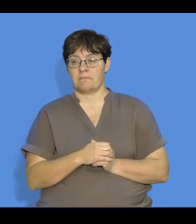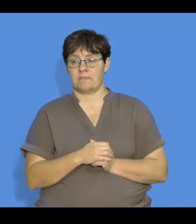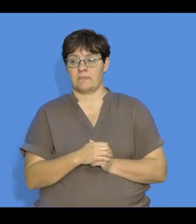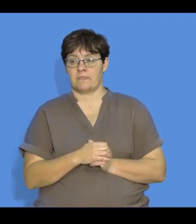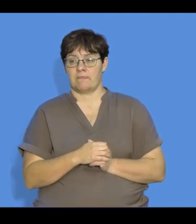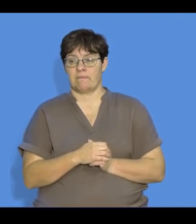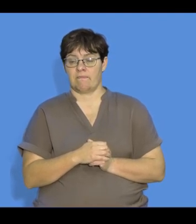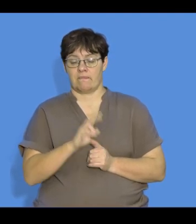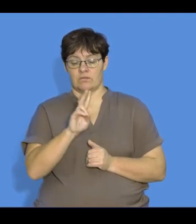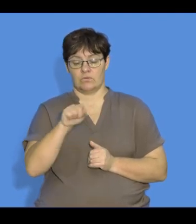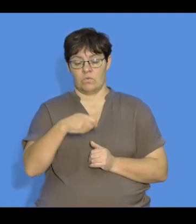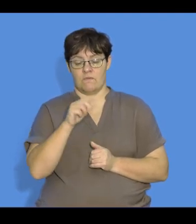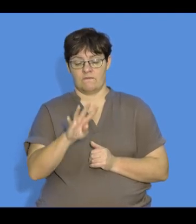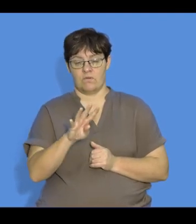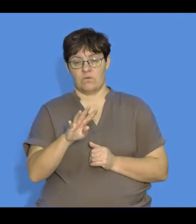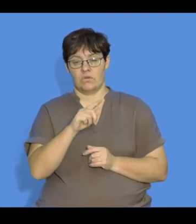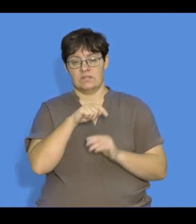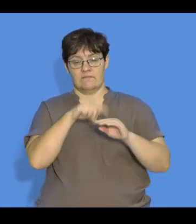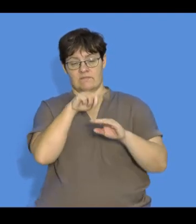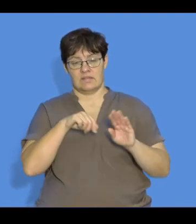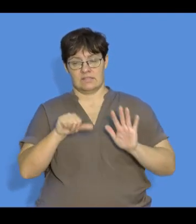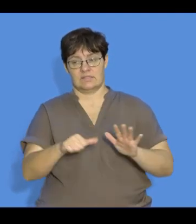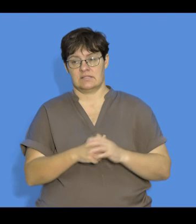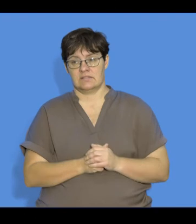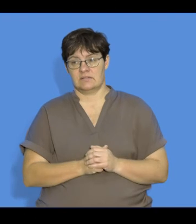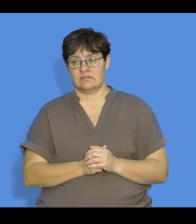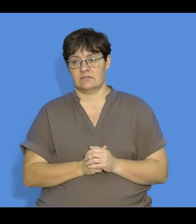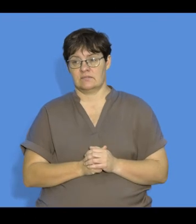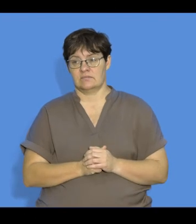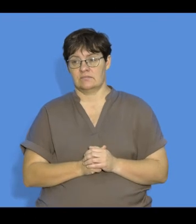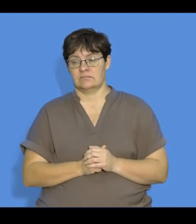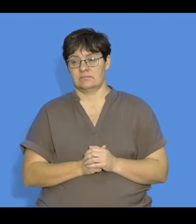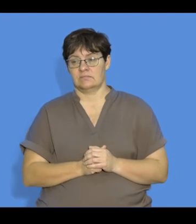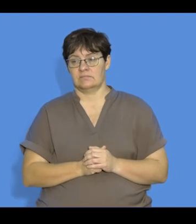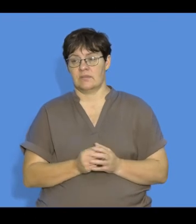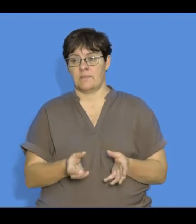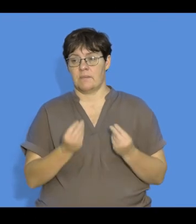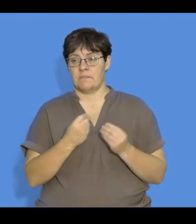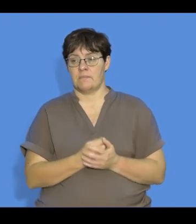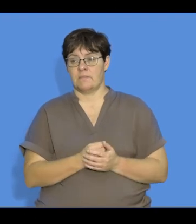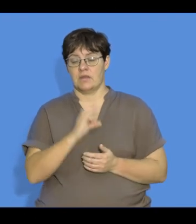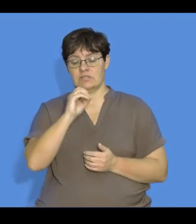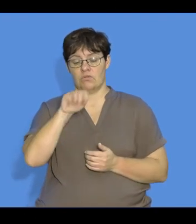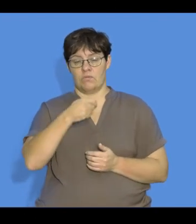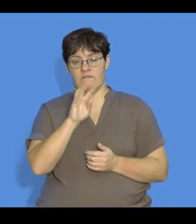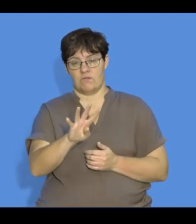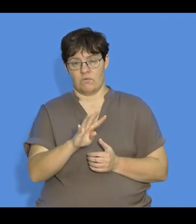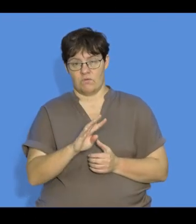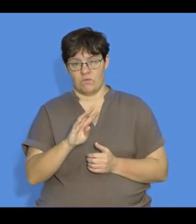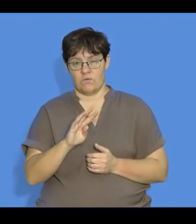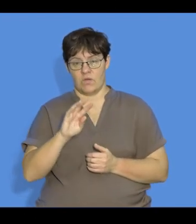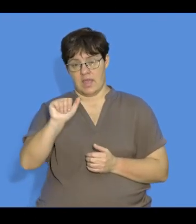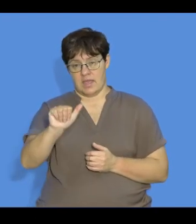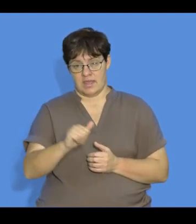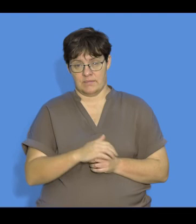calculator, we can safely say 2,4 divided by 6. This gives us